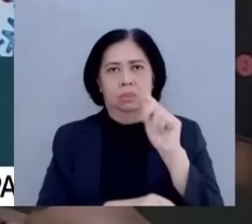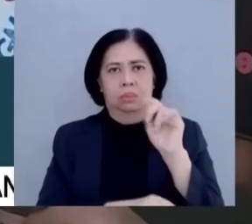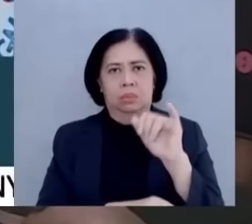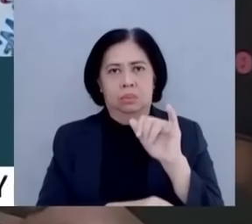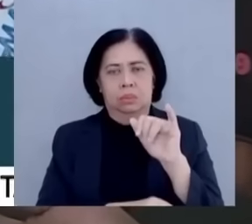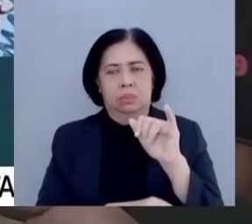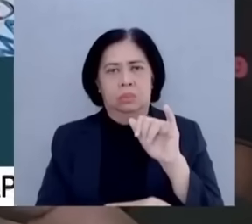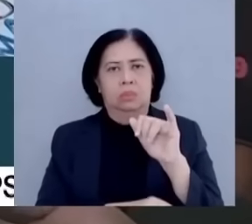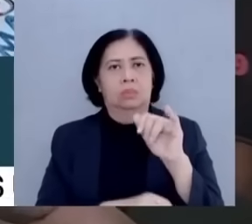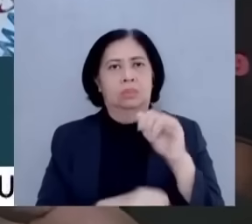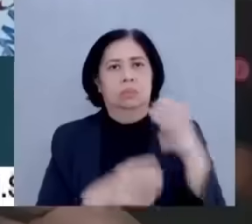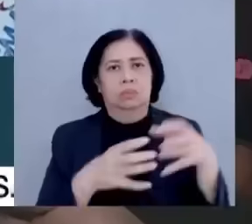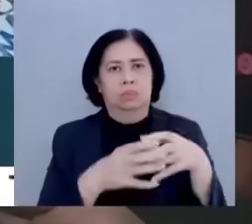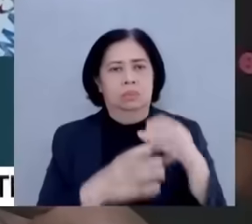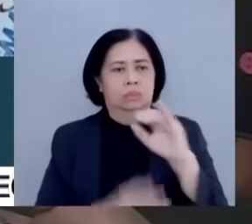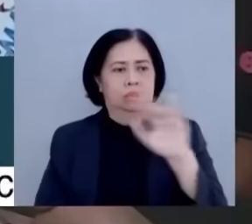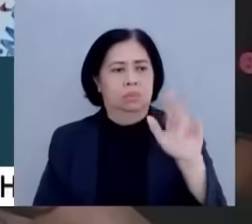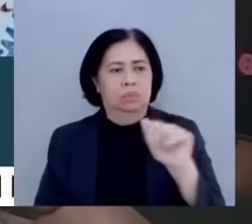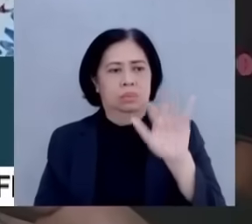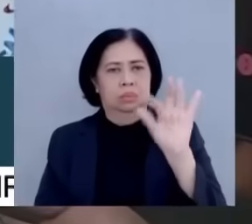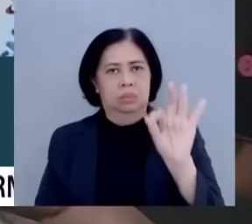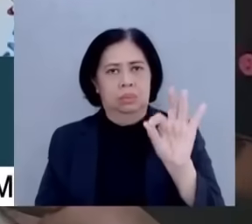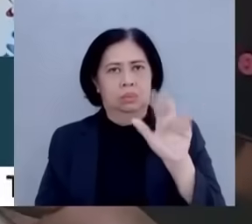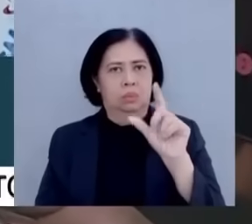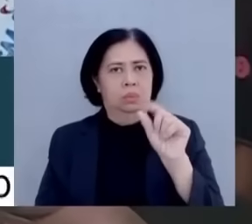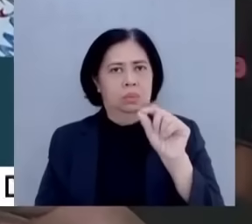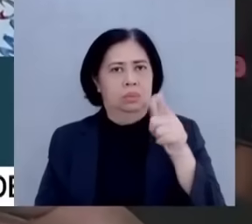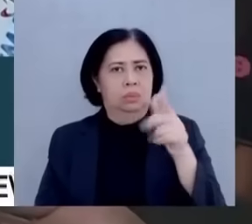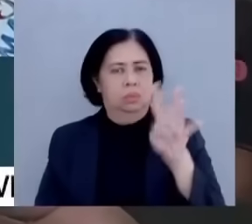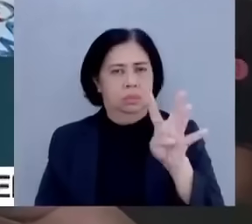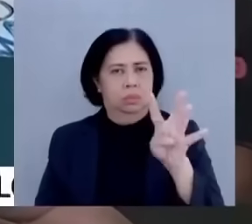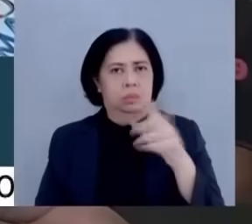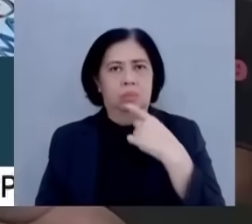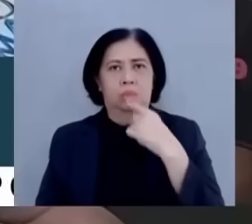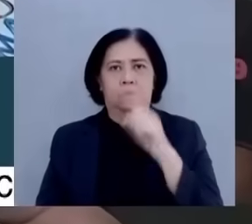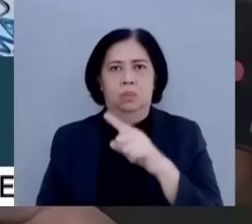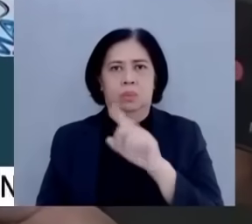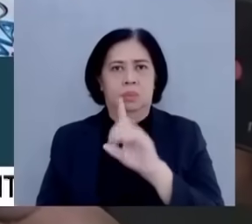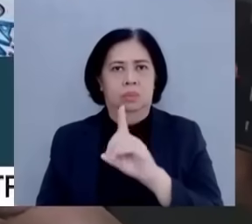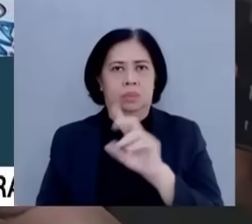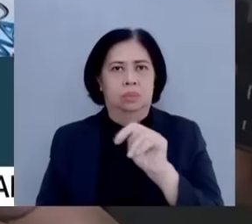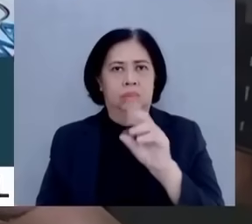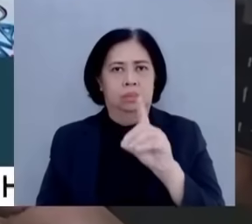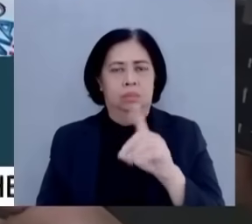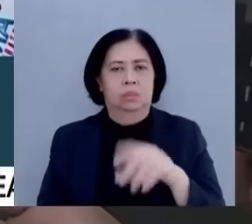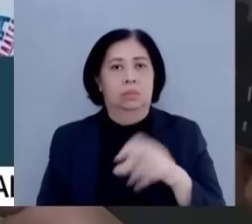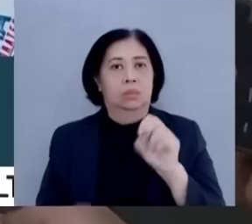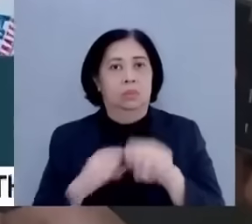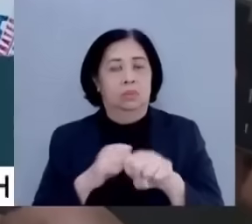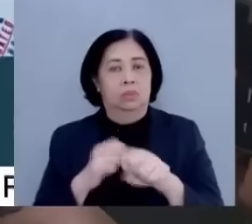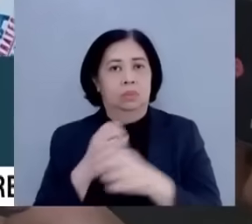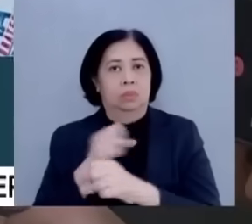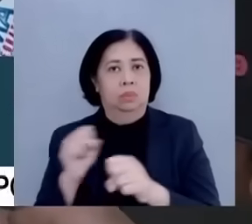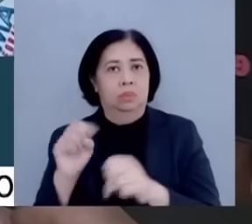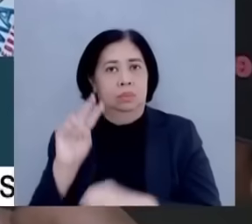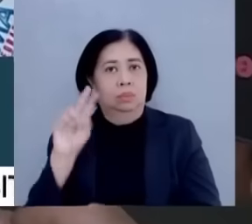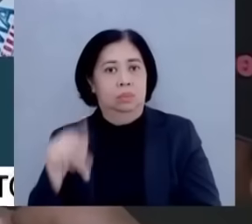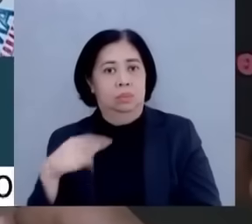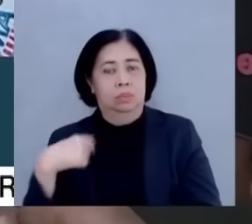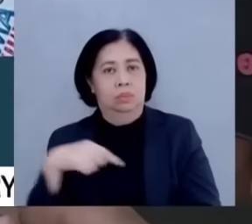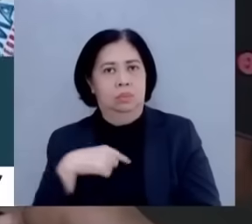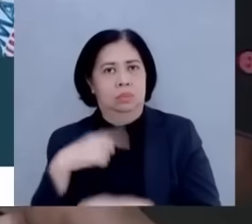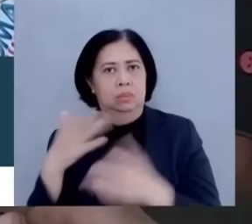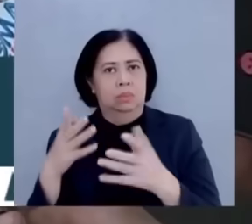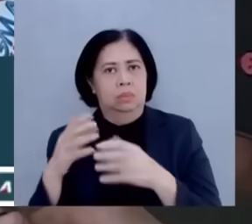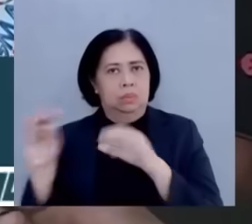July 9, 2024, ang order ng DND. Therefore, the security of the Vice President is now under